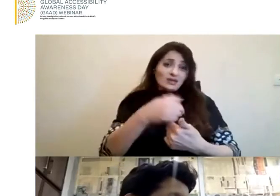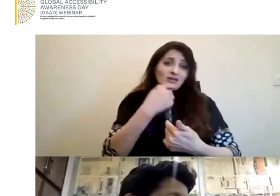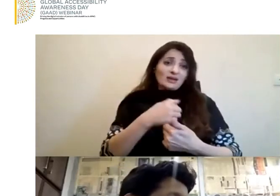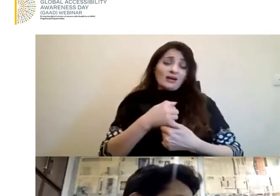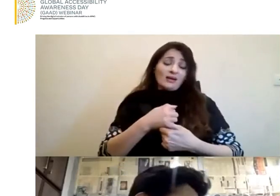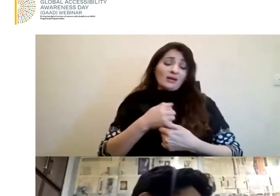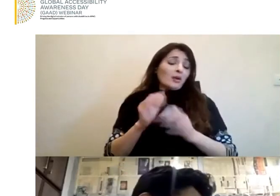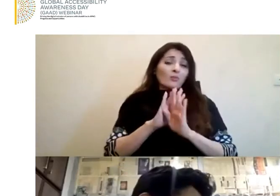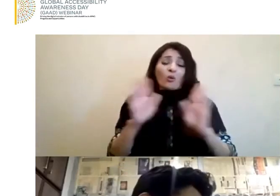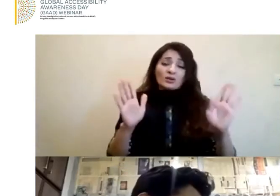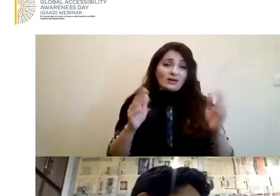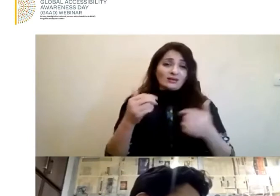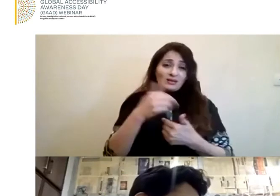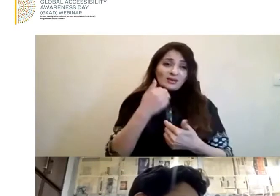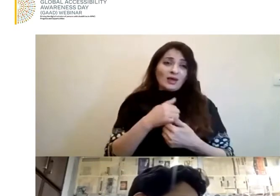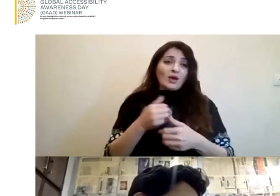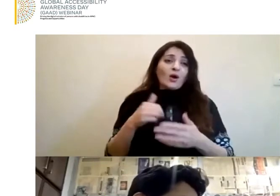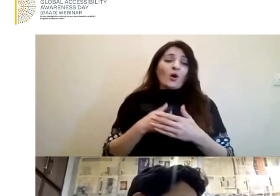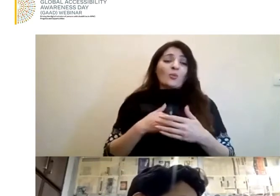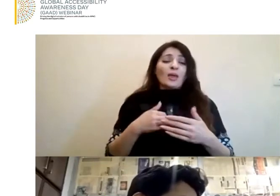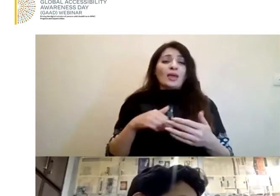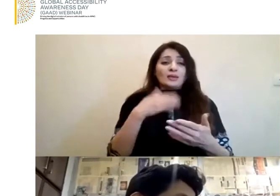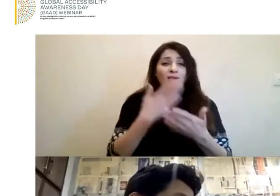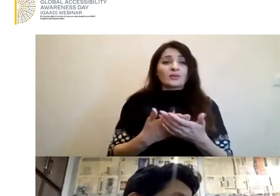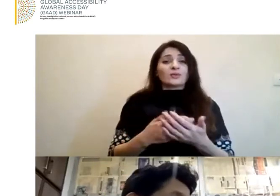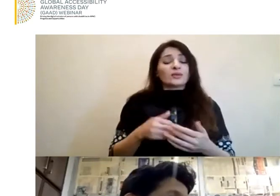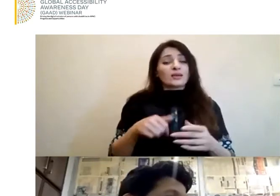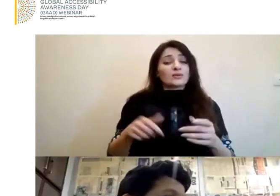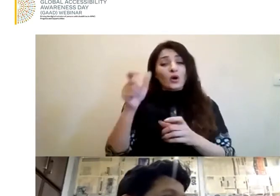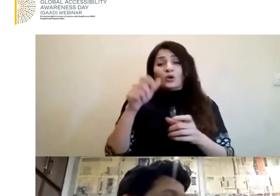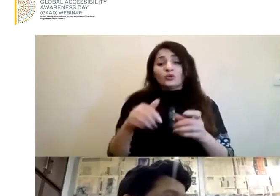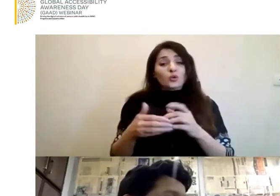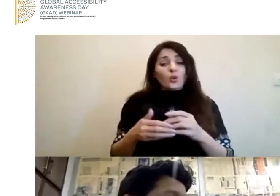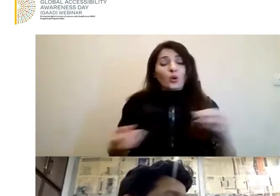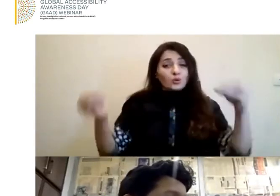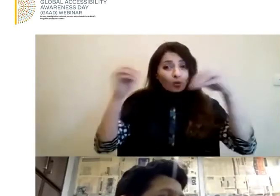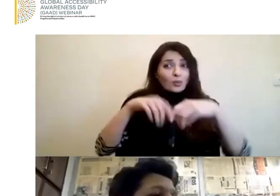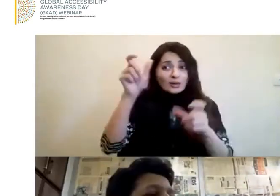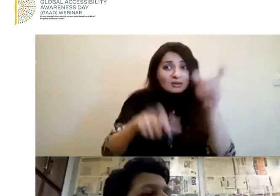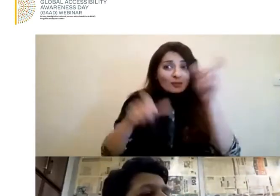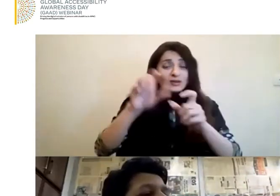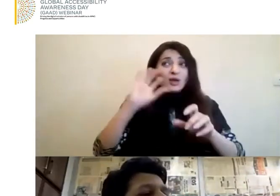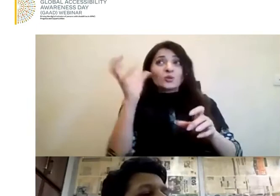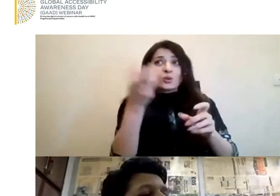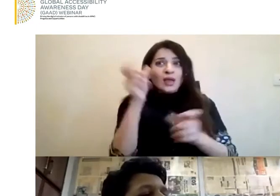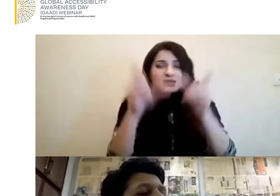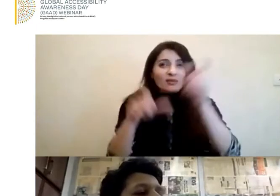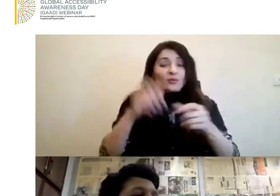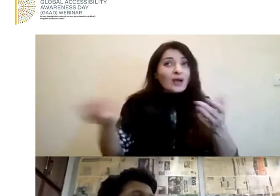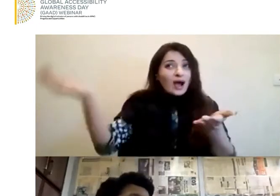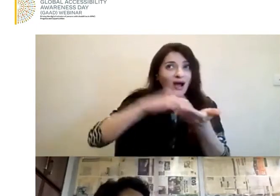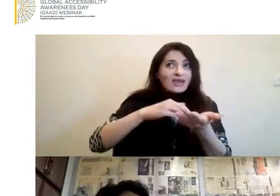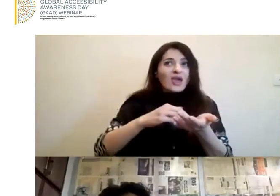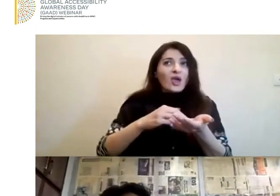certain. I'd also like to thank all of our participants who've joined us from various parts of the world to listen to these experts, including those